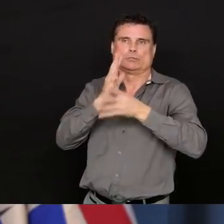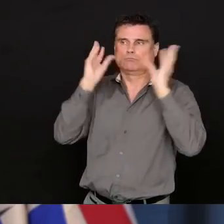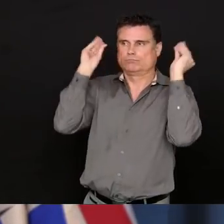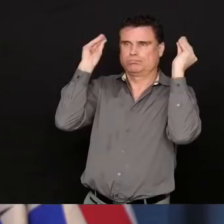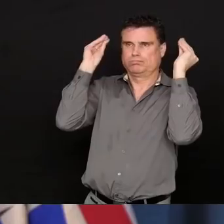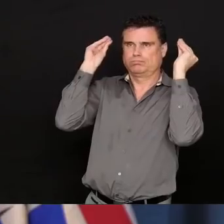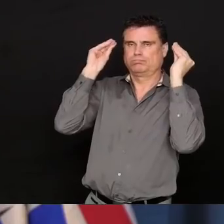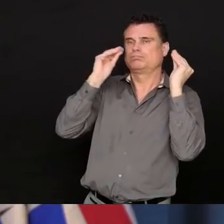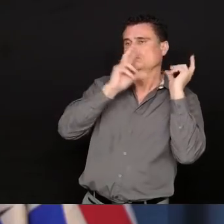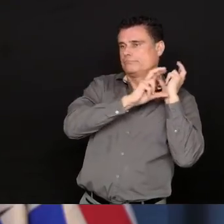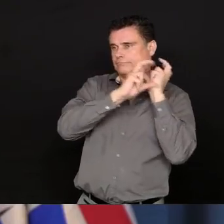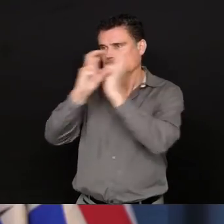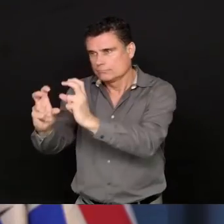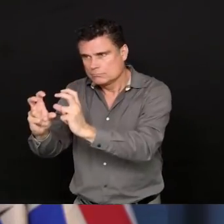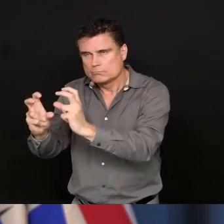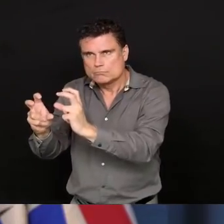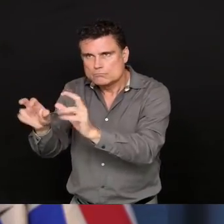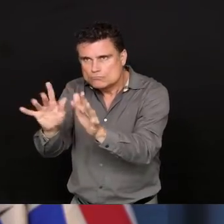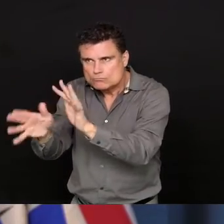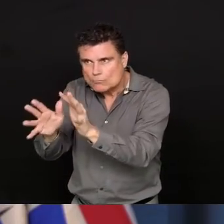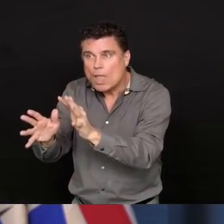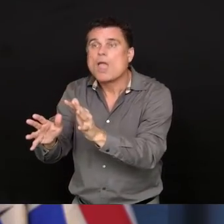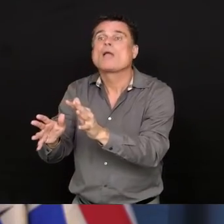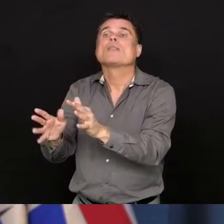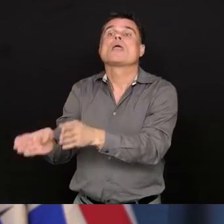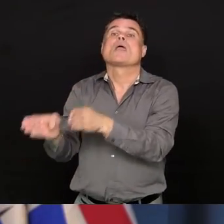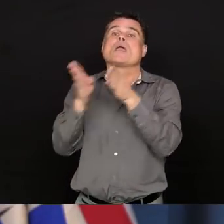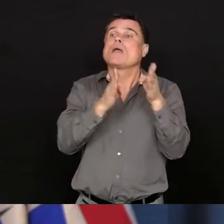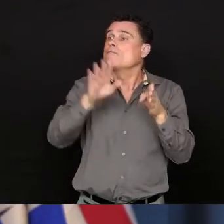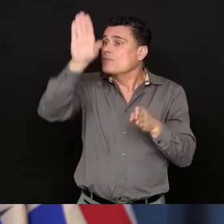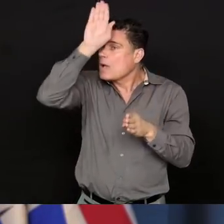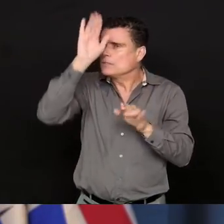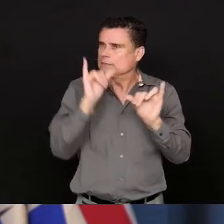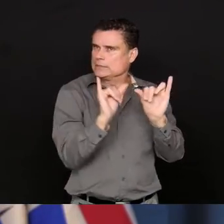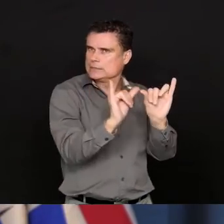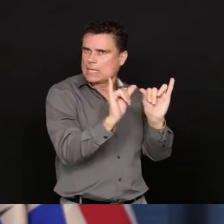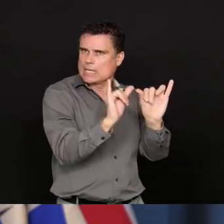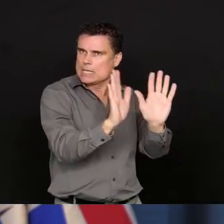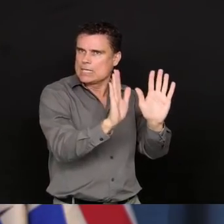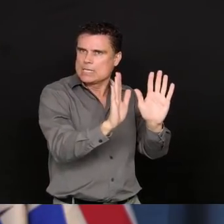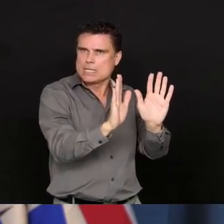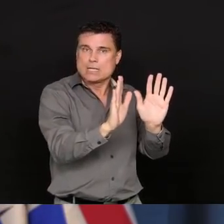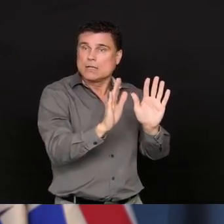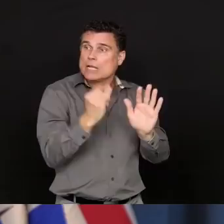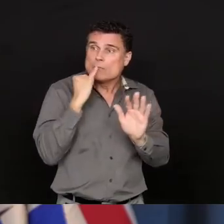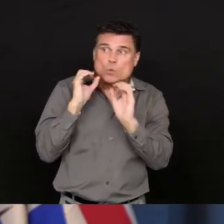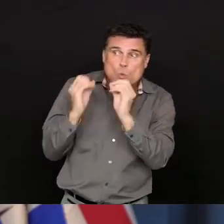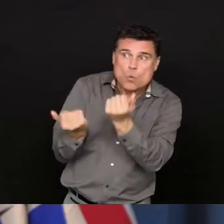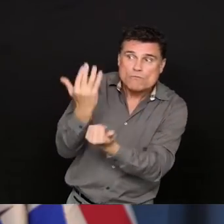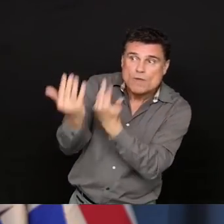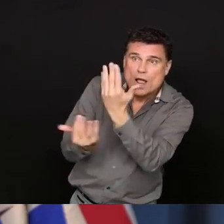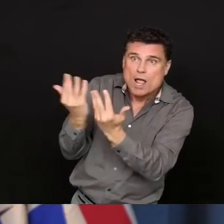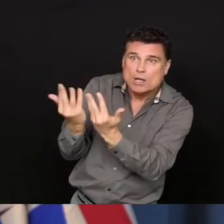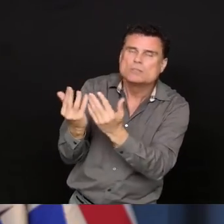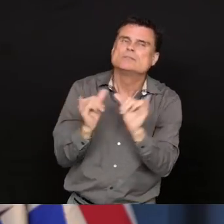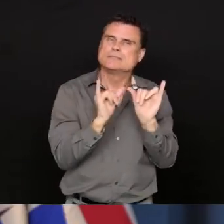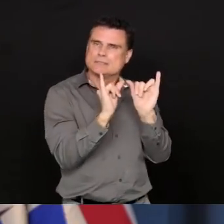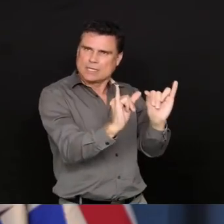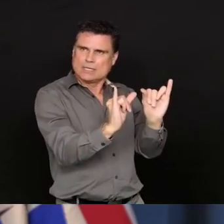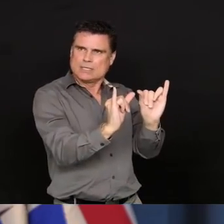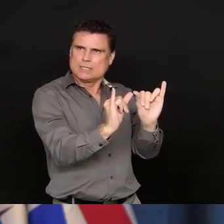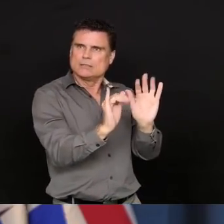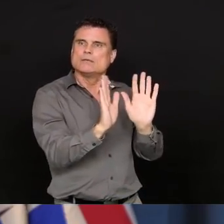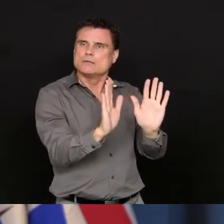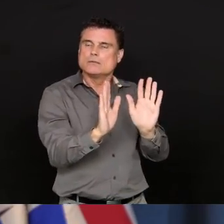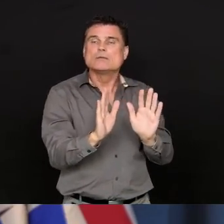are needed have the personal protective equipment they need. So it's a way of protecting our other first responders,